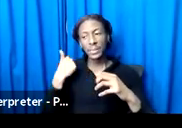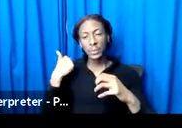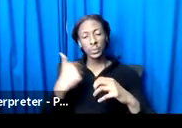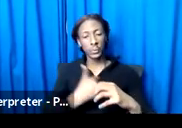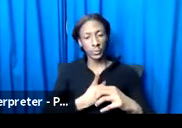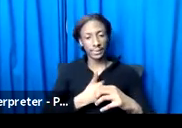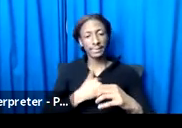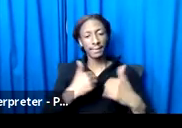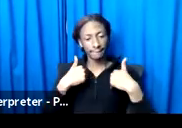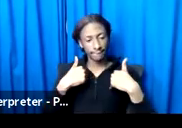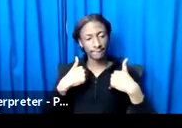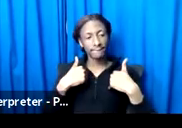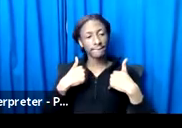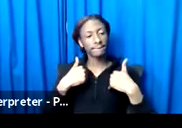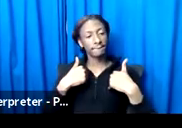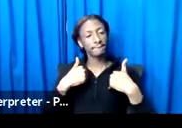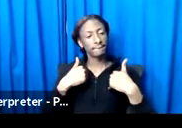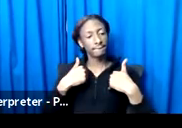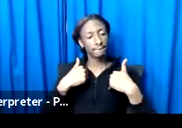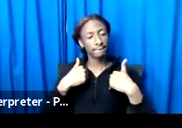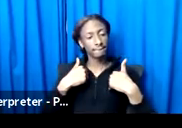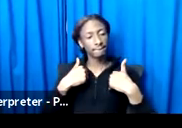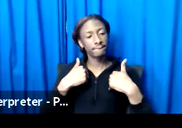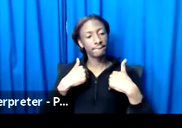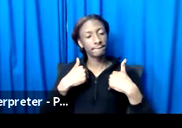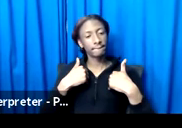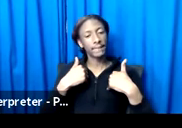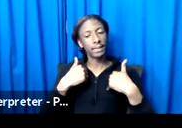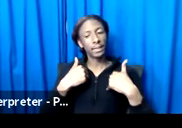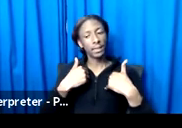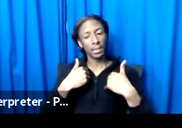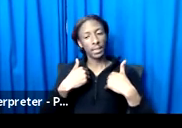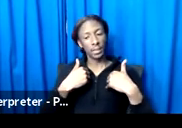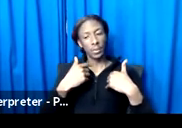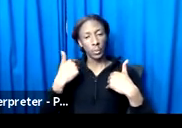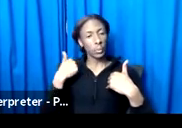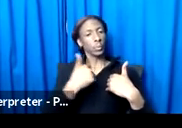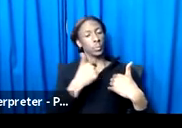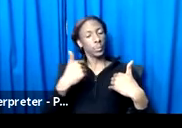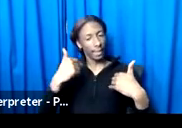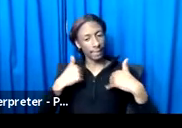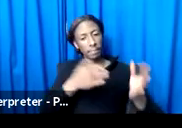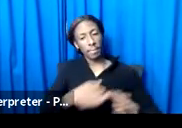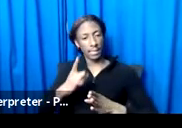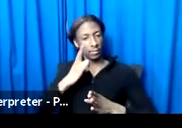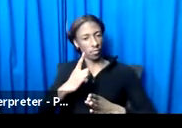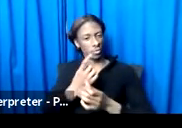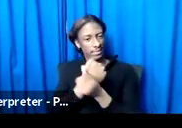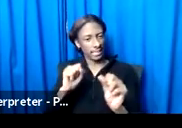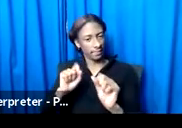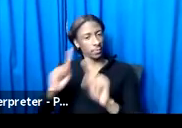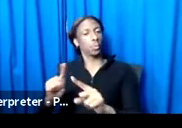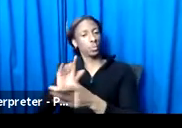we have ways in which to ensure a safe space for them to attend school, to be in school,